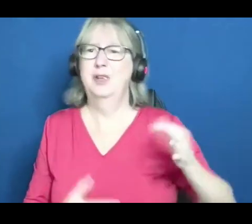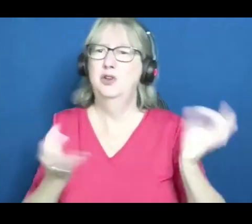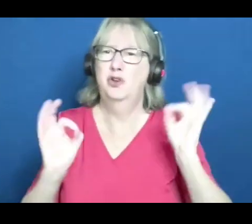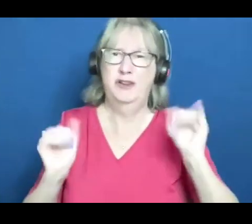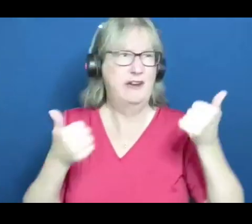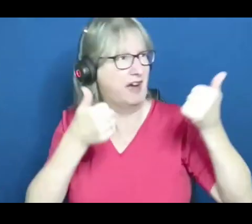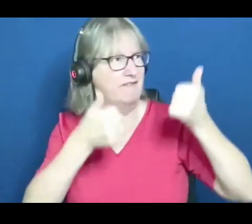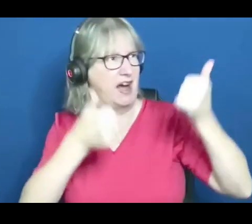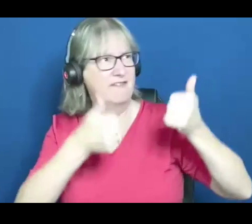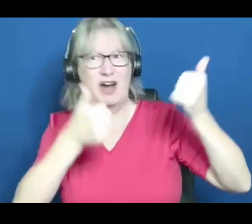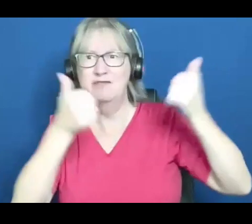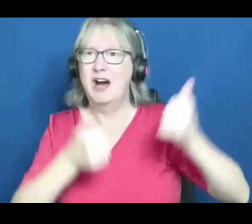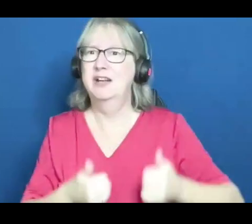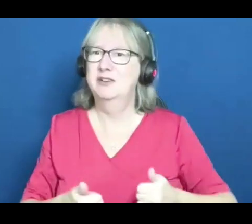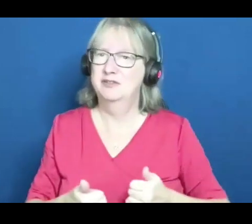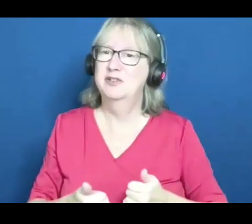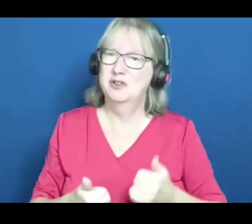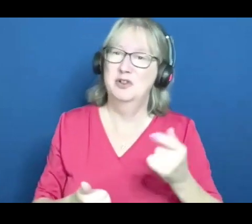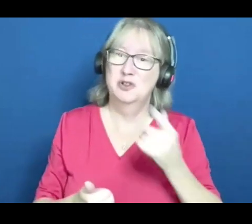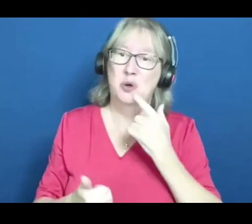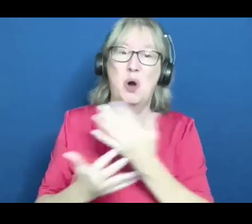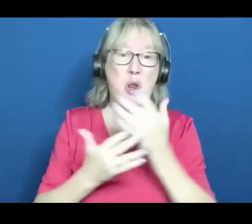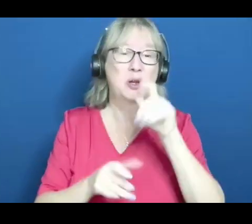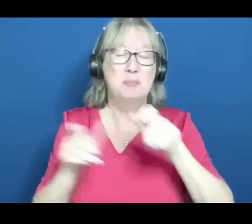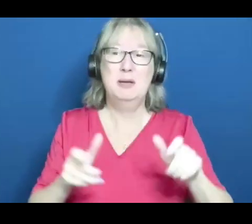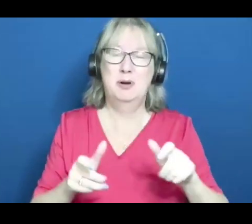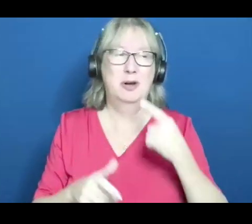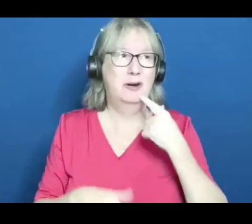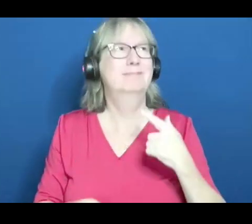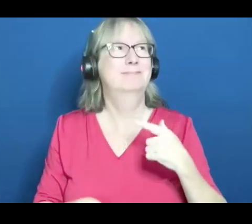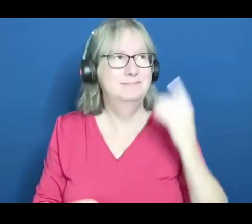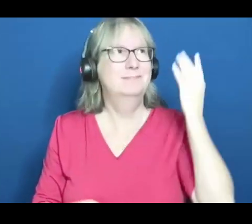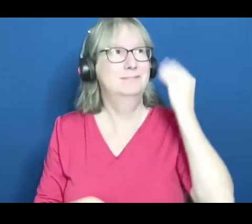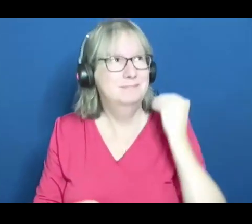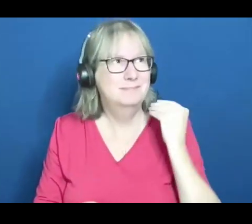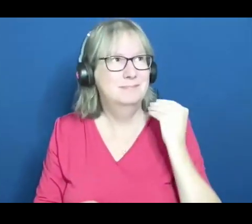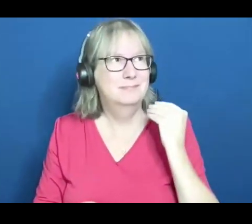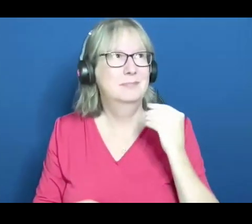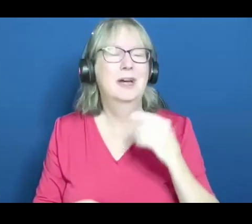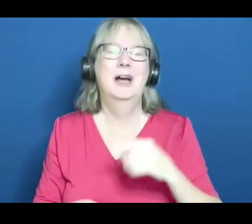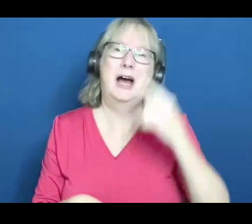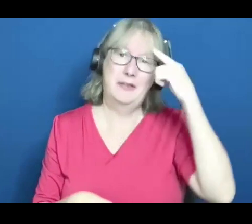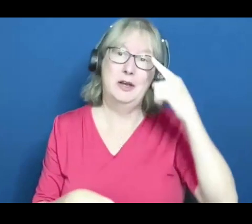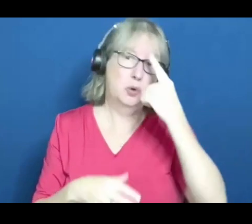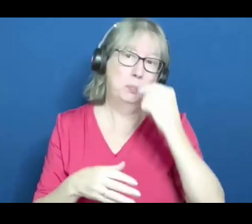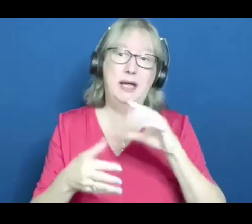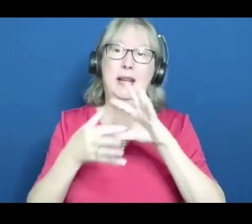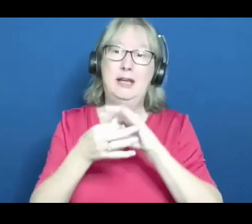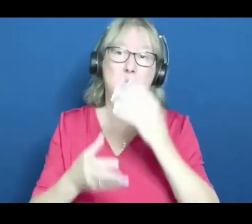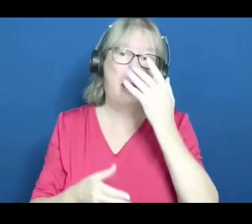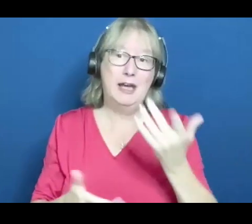interesting stat. For every person that addresses the hearing loss, I think it's through the age, not just working